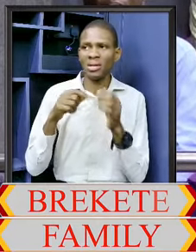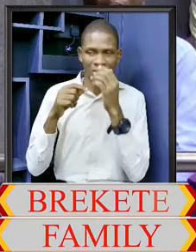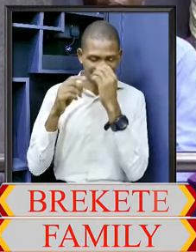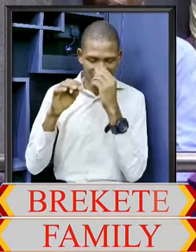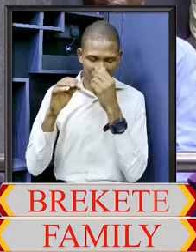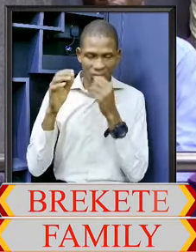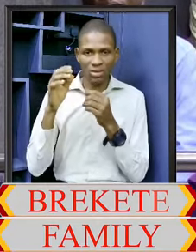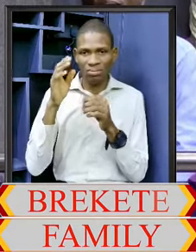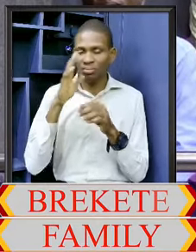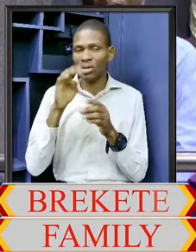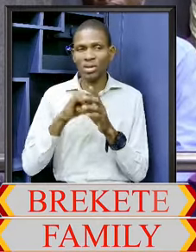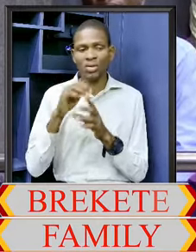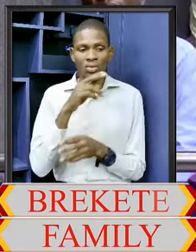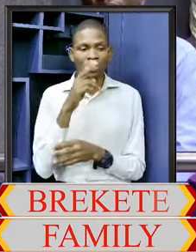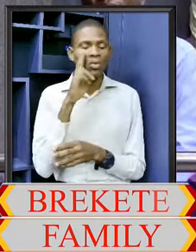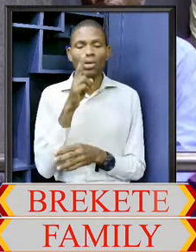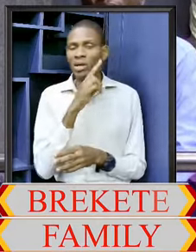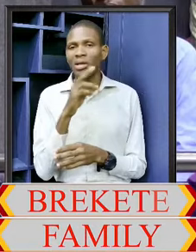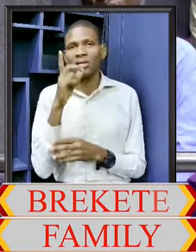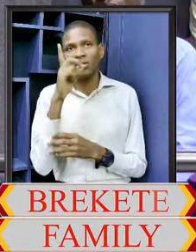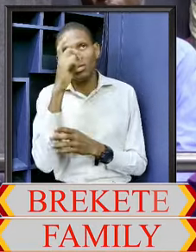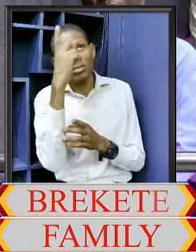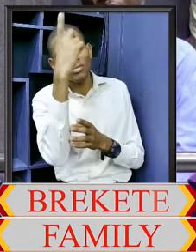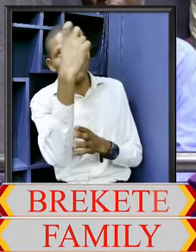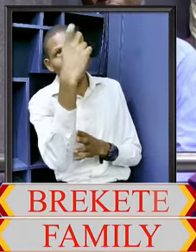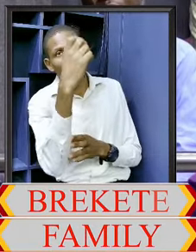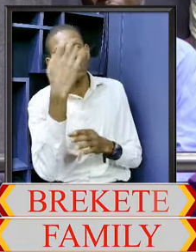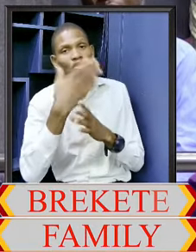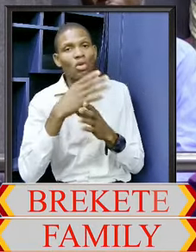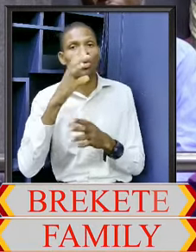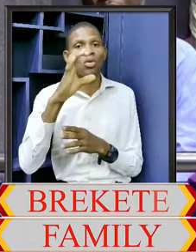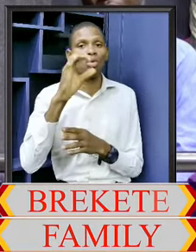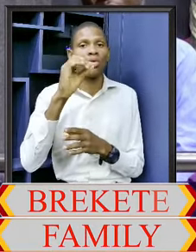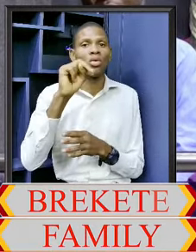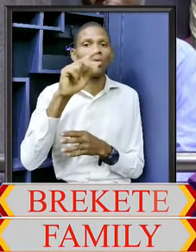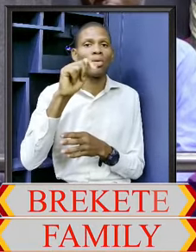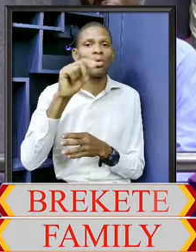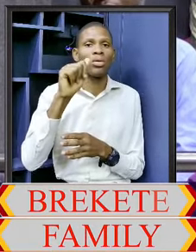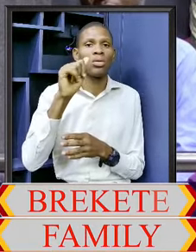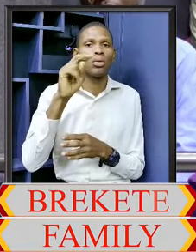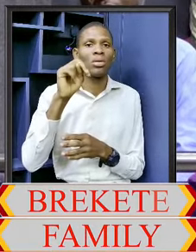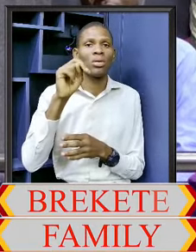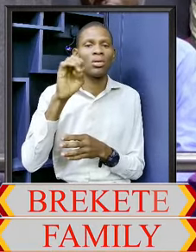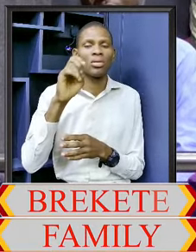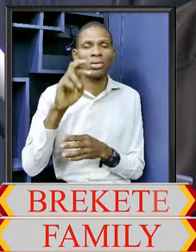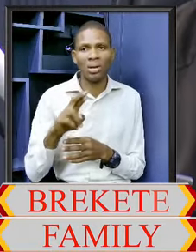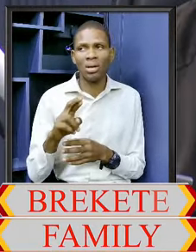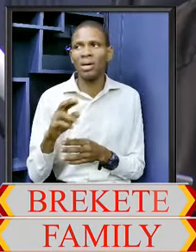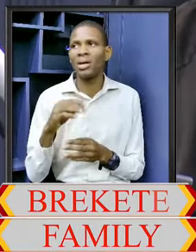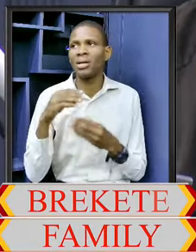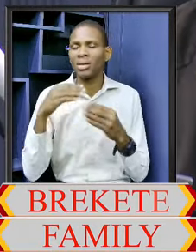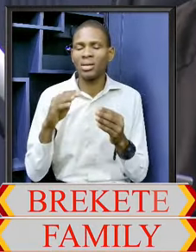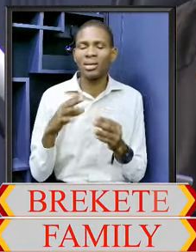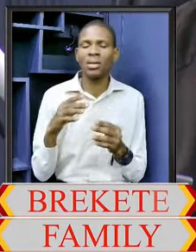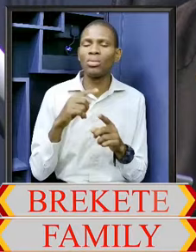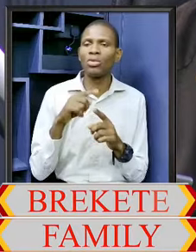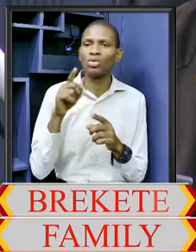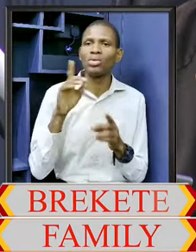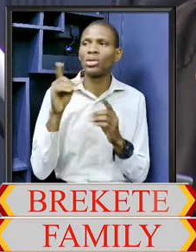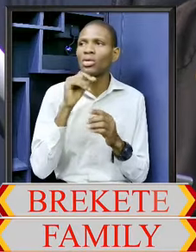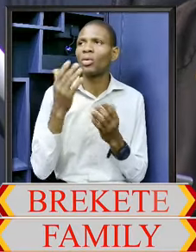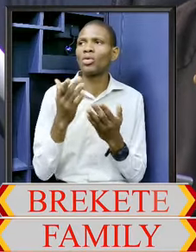snapping some container, sending to me. Snapping order. I say, Aaron. But no be container you order. No be car you